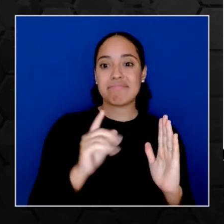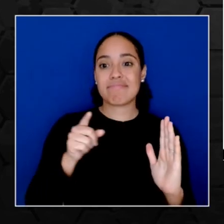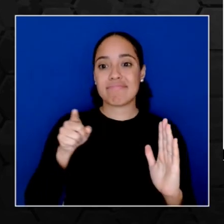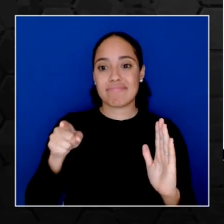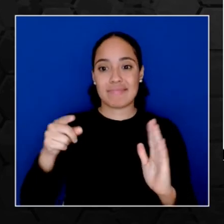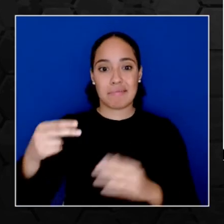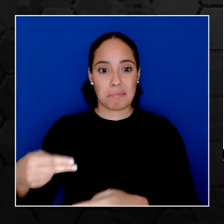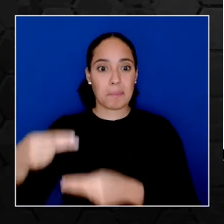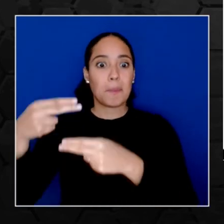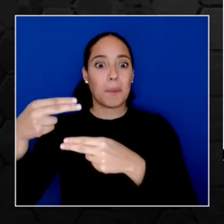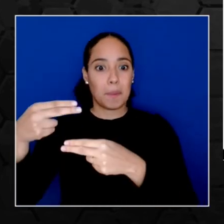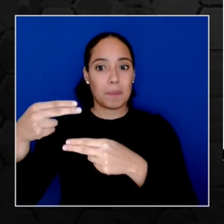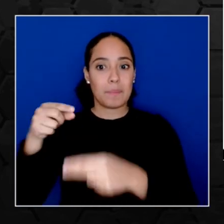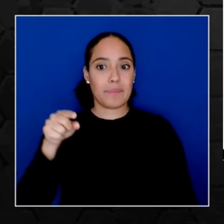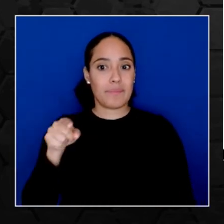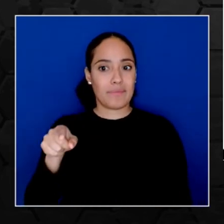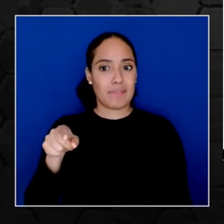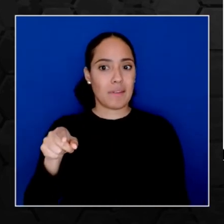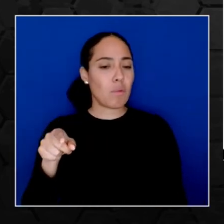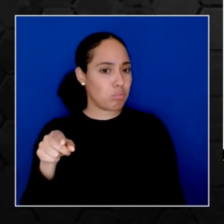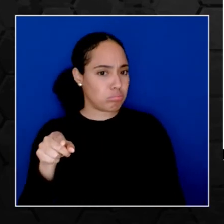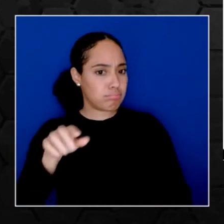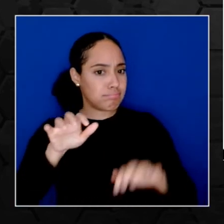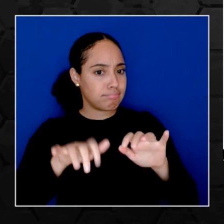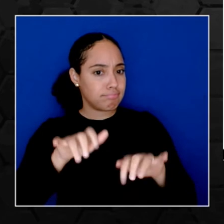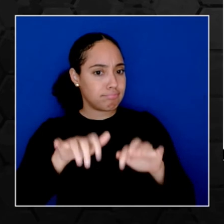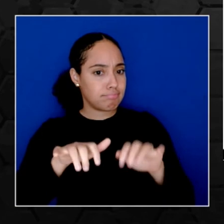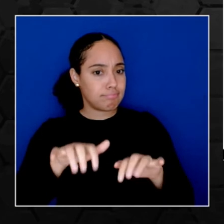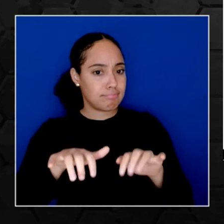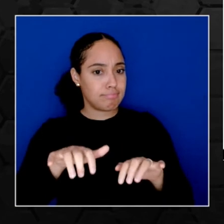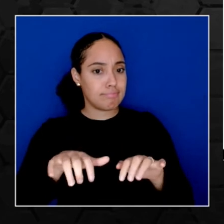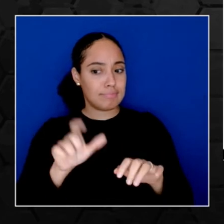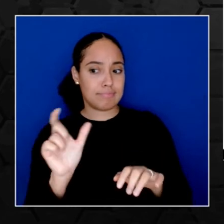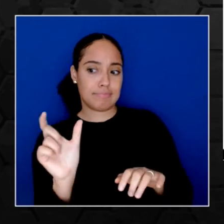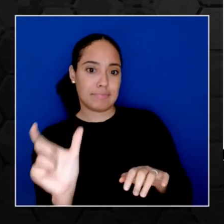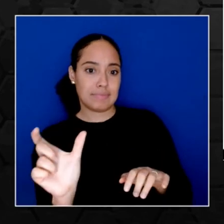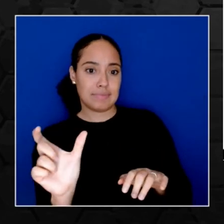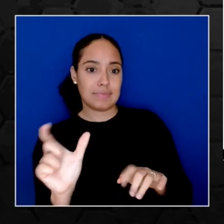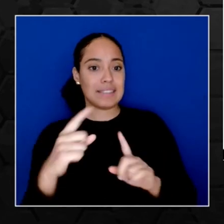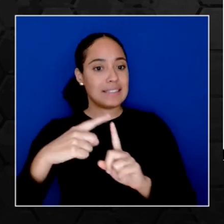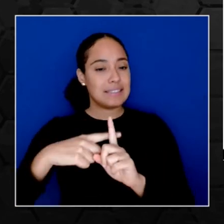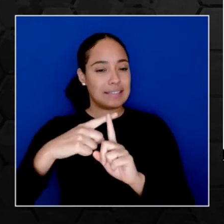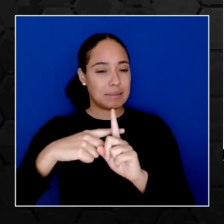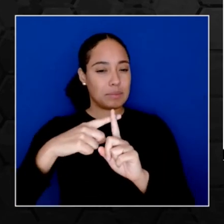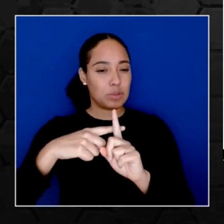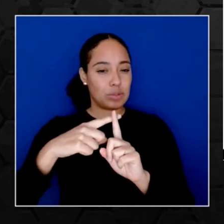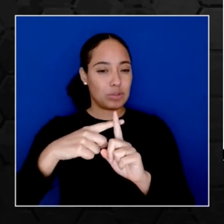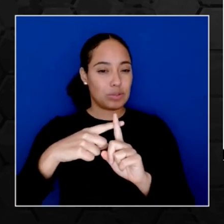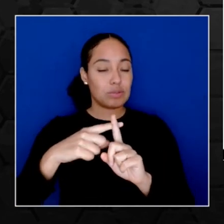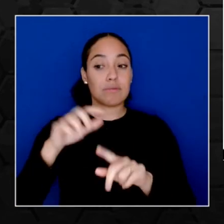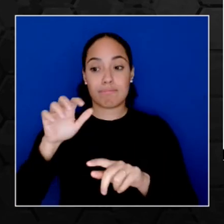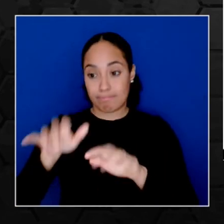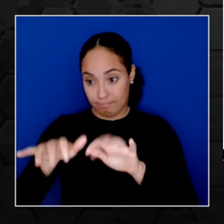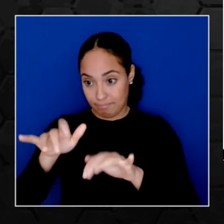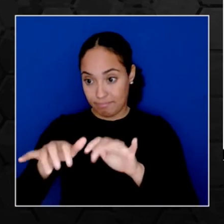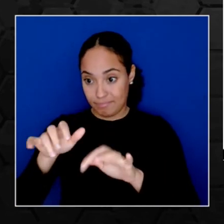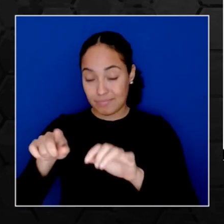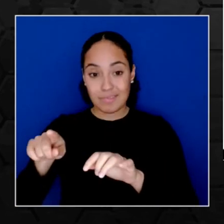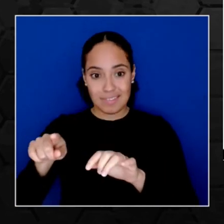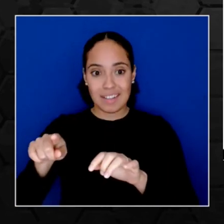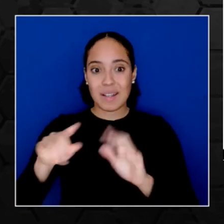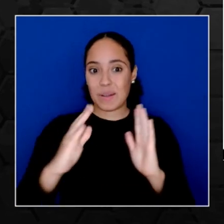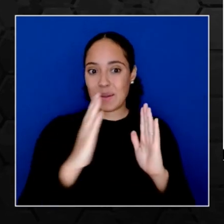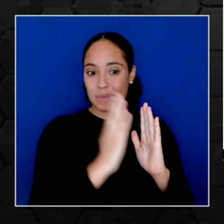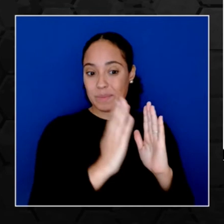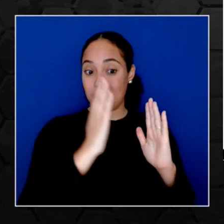us to enter the word temperature. So by entering the word temperature, the breaking scenario must get triggered and we have to reach the breaking scenario. So let